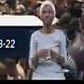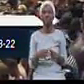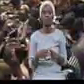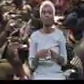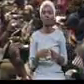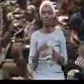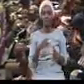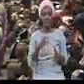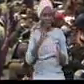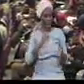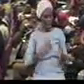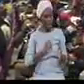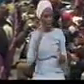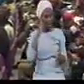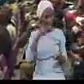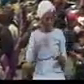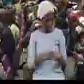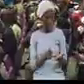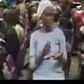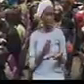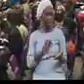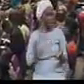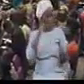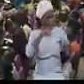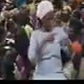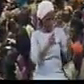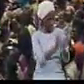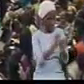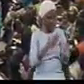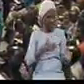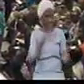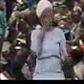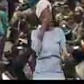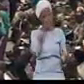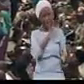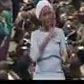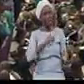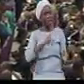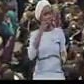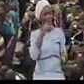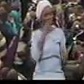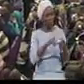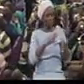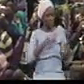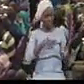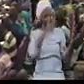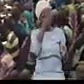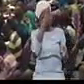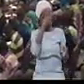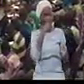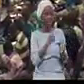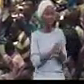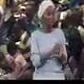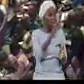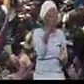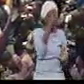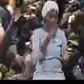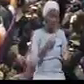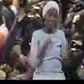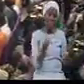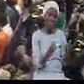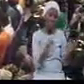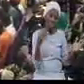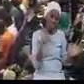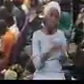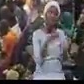and go to my father, and I will say unto him, Father, I have sinned against heaven and